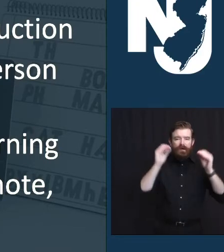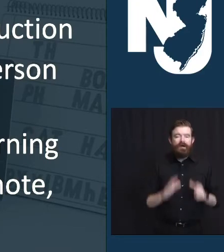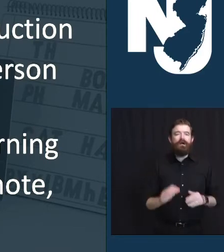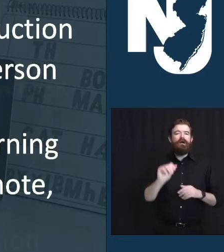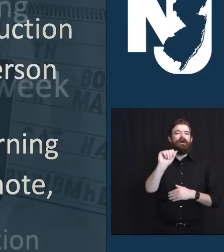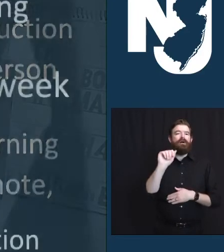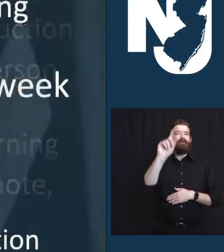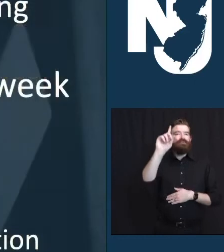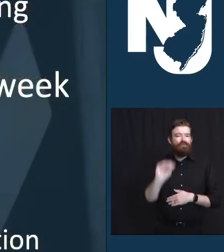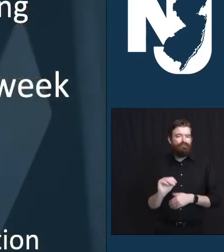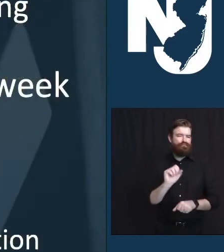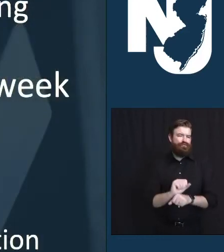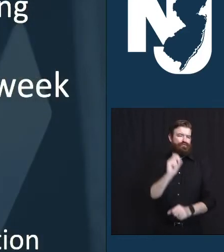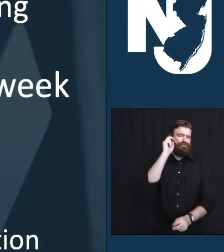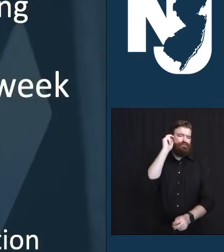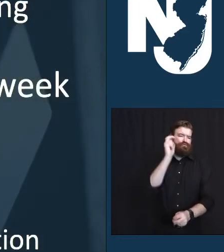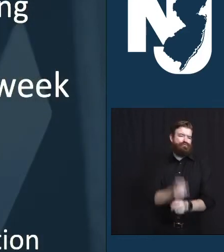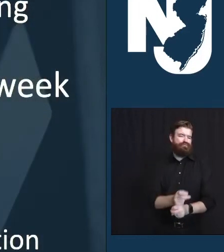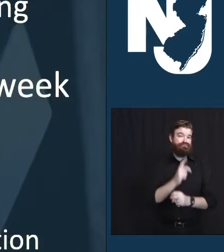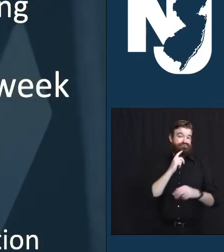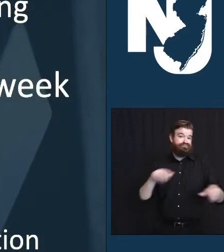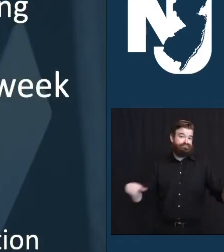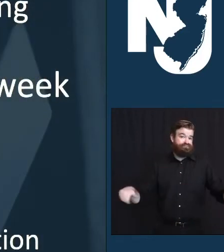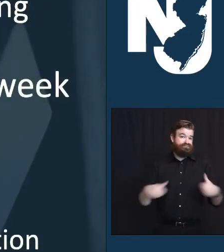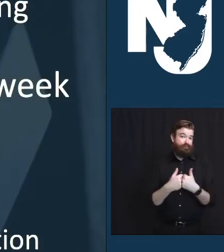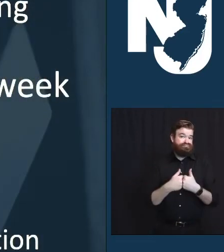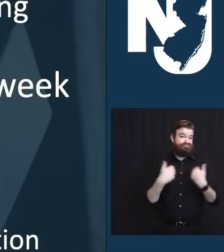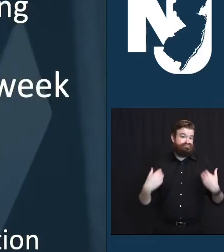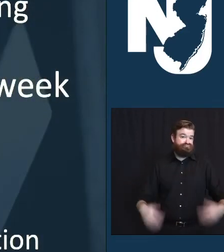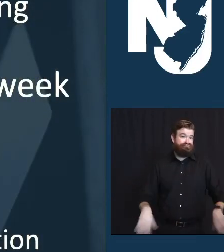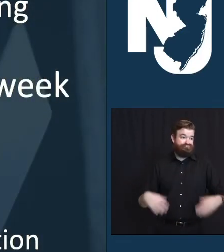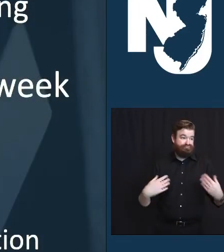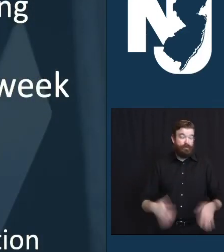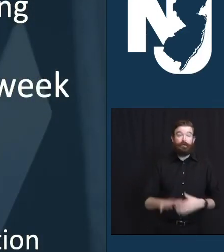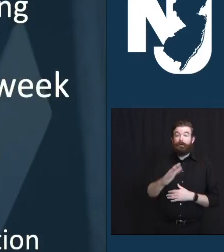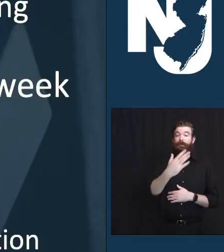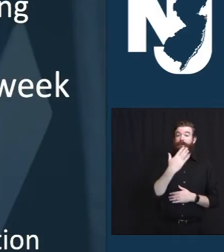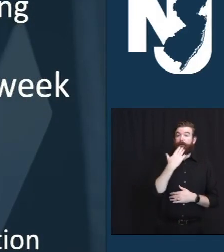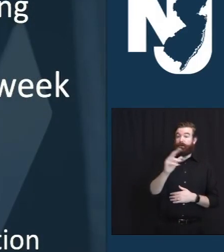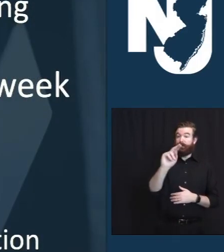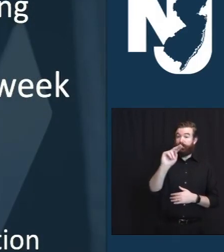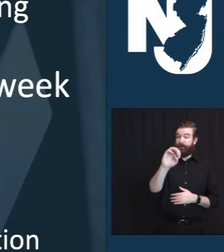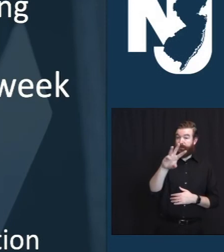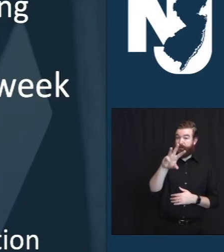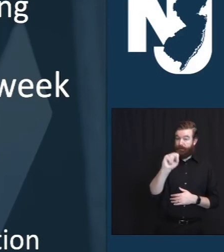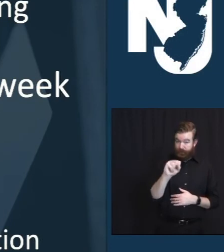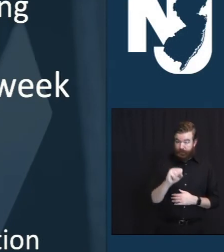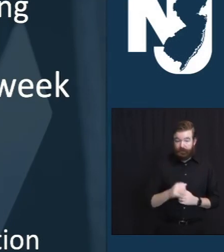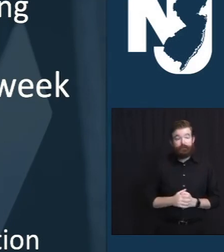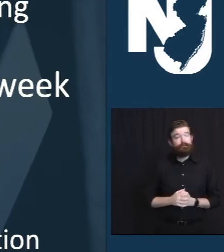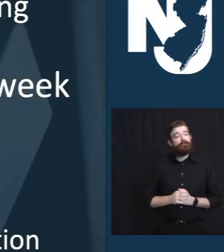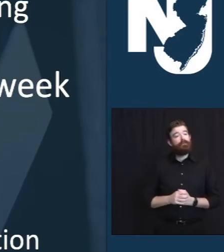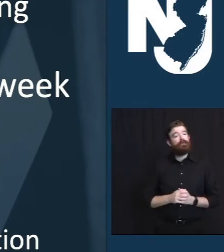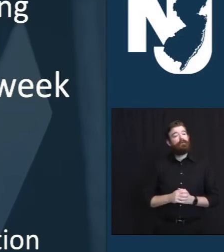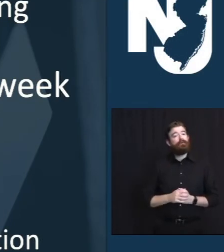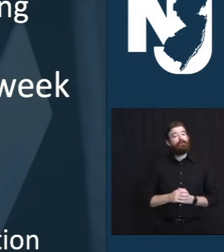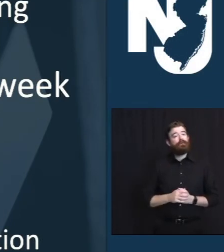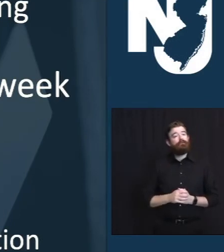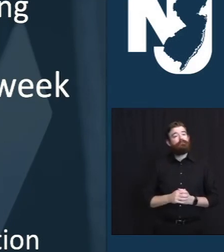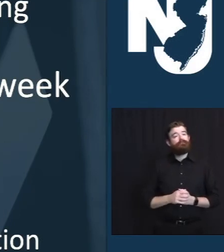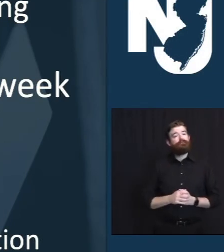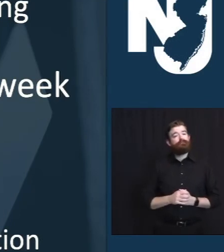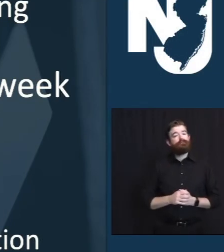circumstances. Next, we have some good news to report regarding our ongoing efforts to close the digital divide for students who were